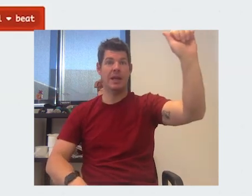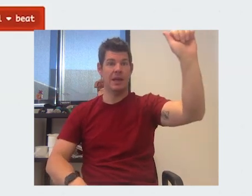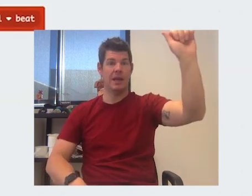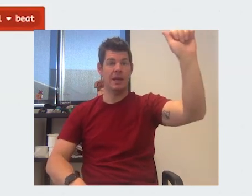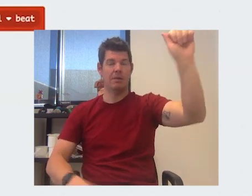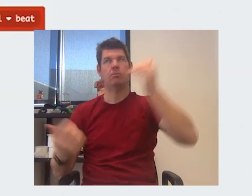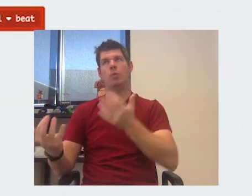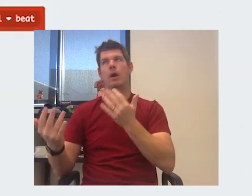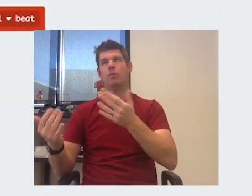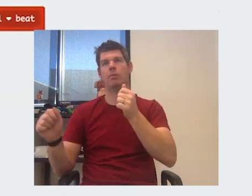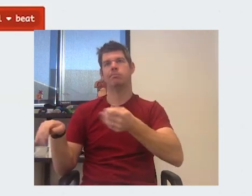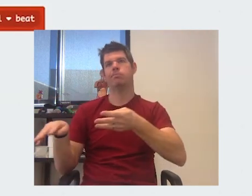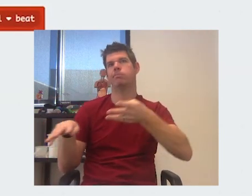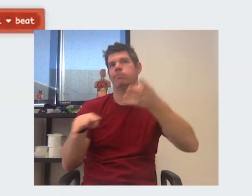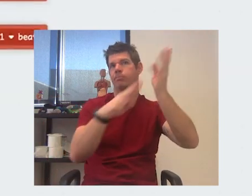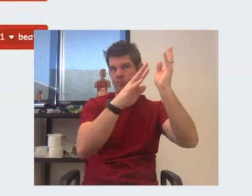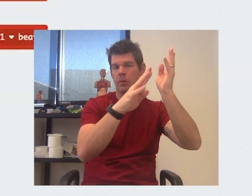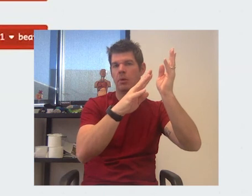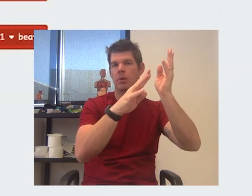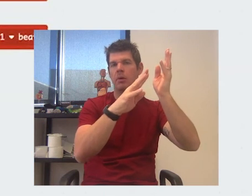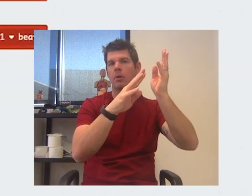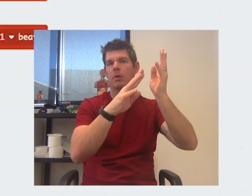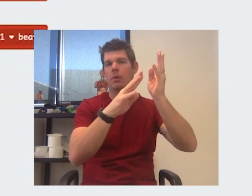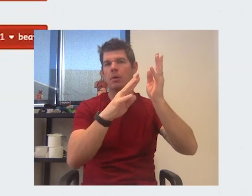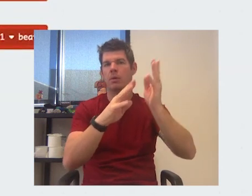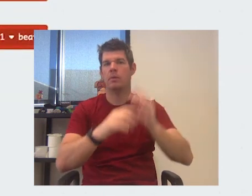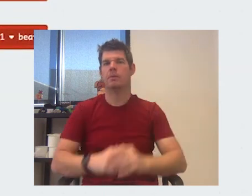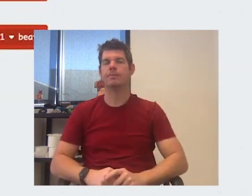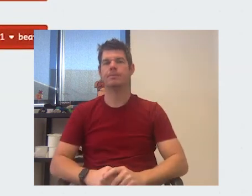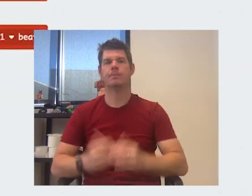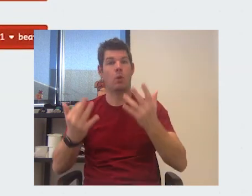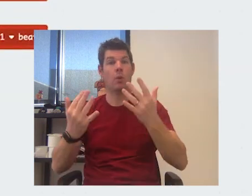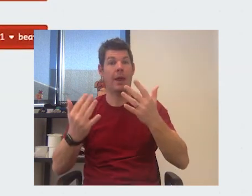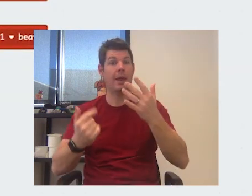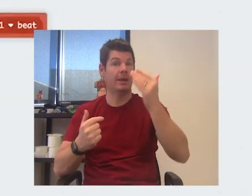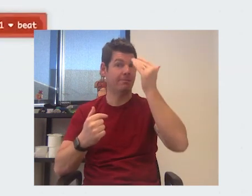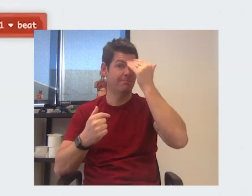for it to gather up its steam here.